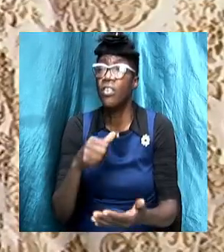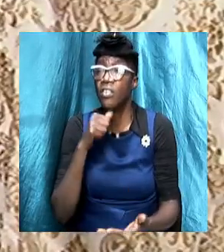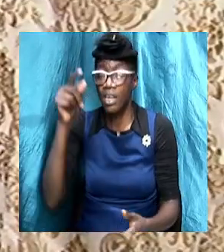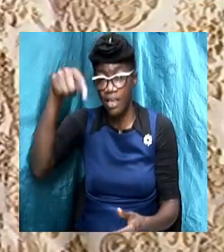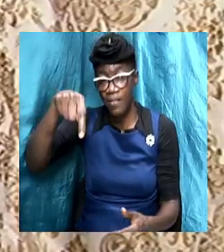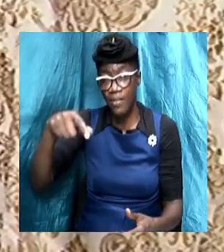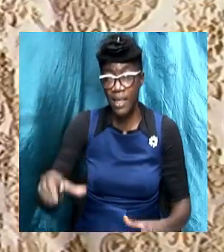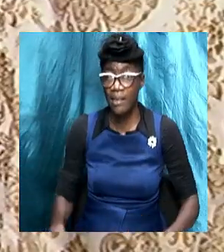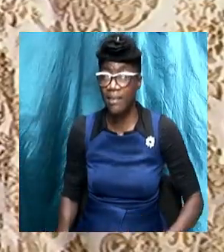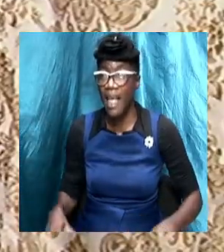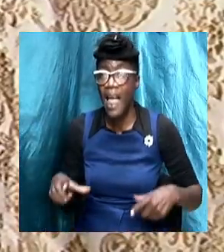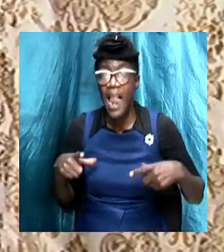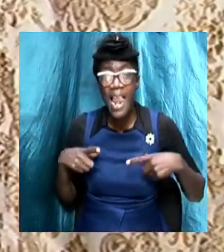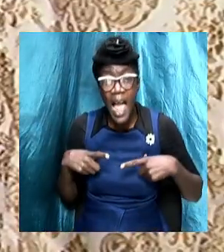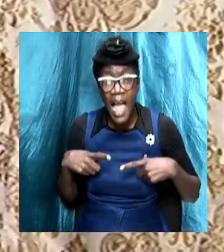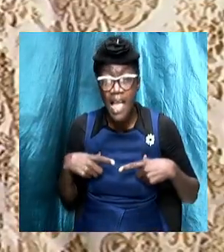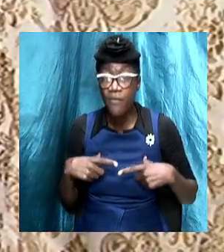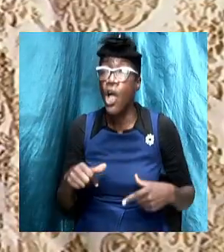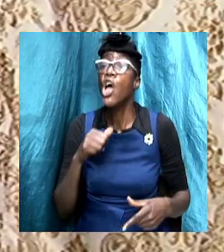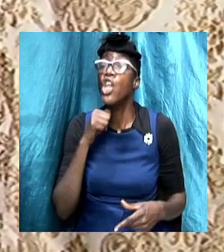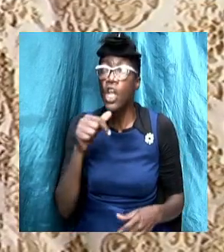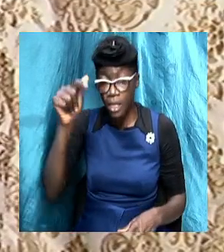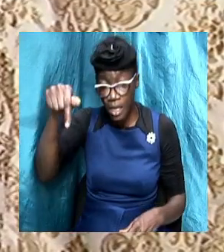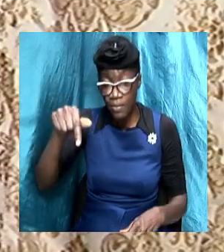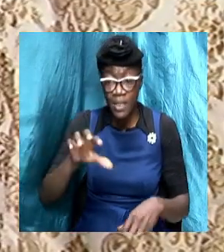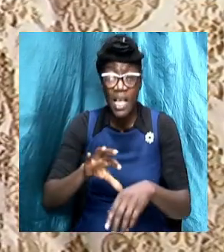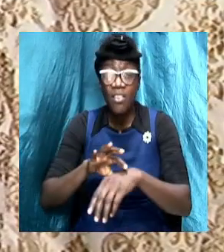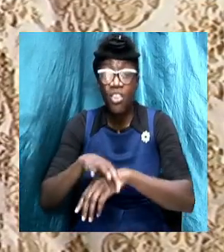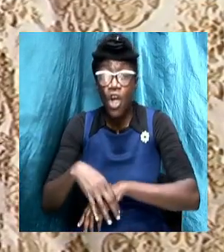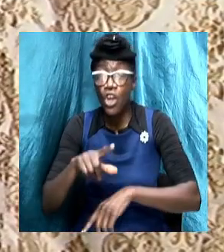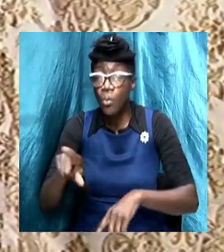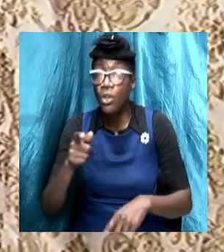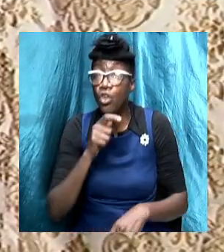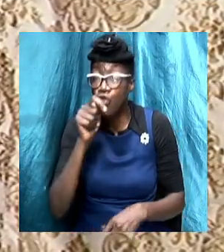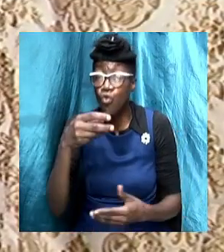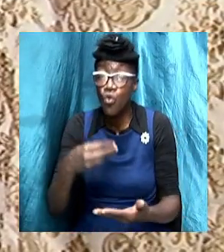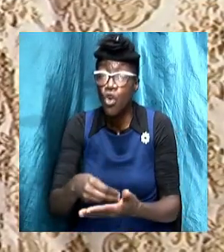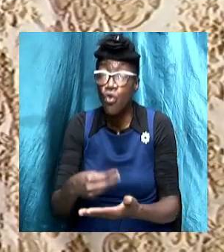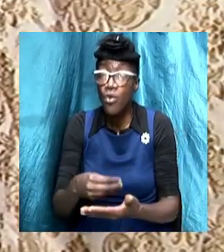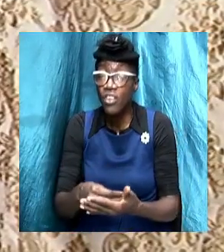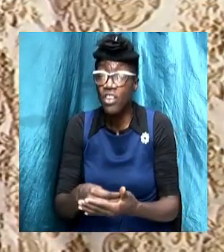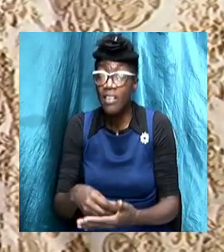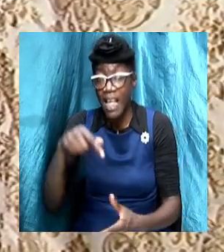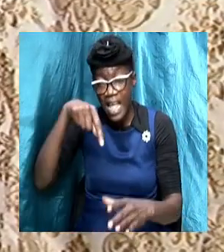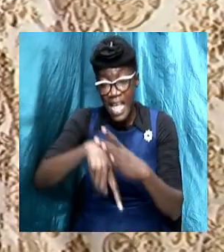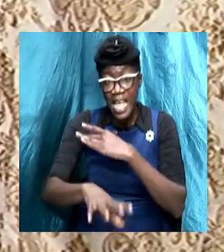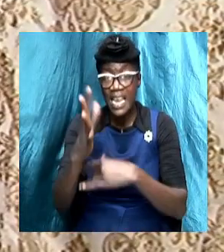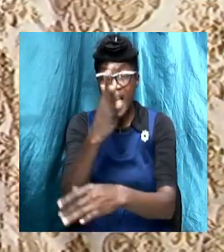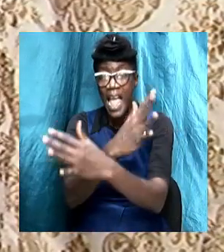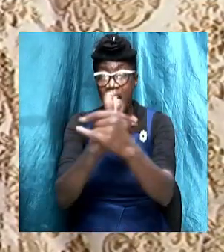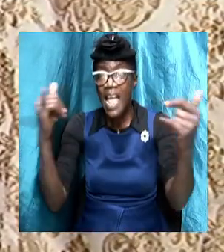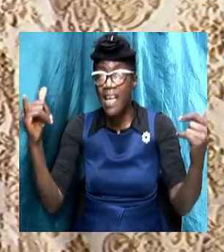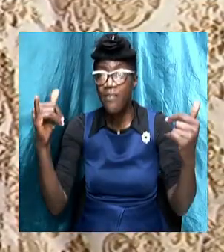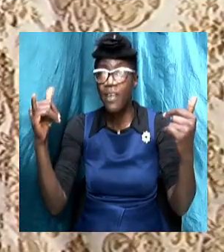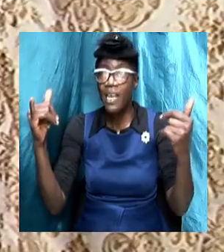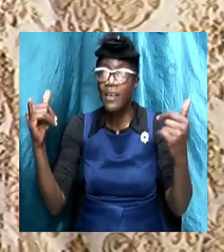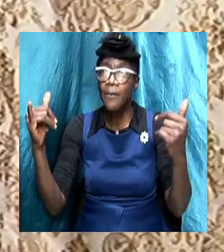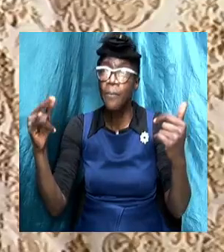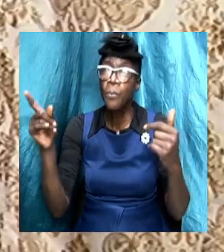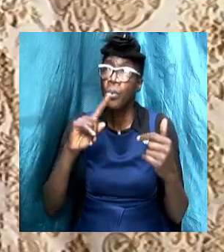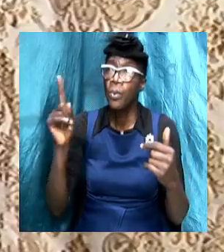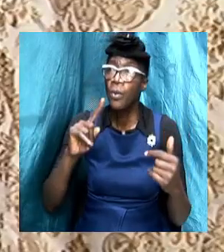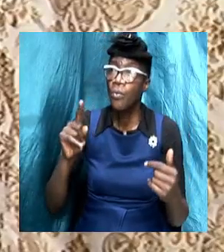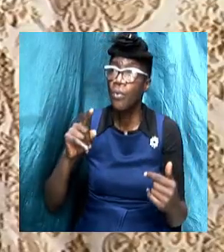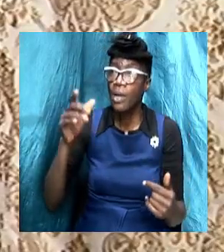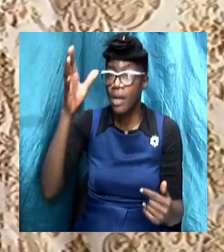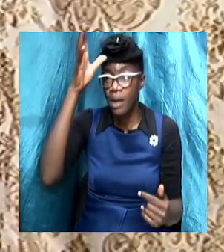true riches is not on this earth. But our true riches is stored up in heaven. And where a